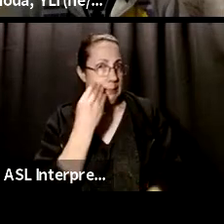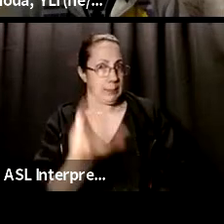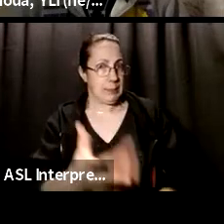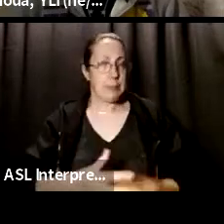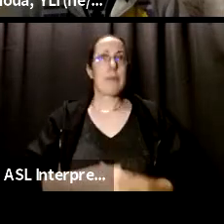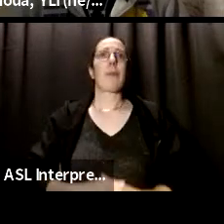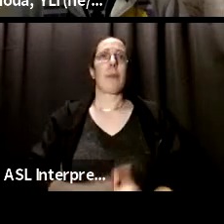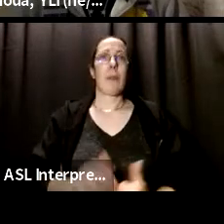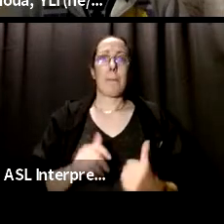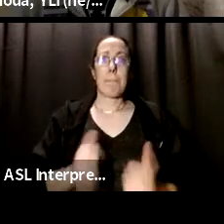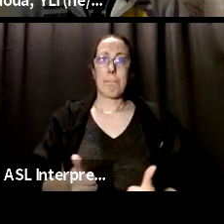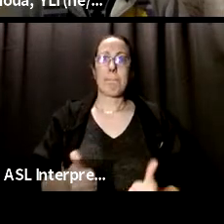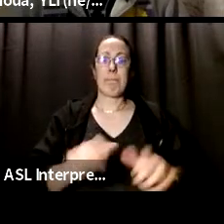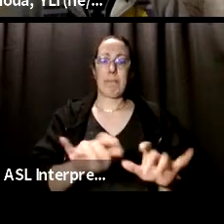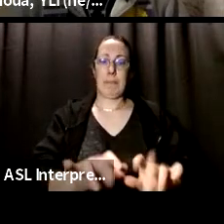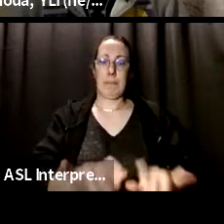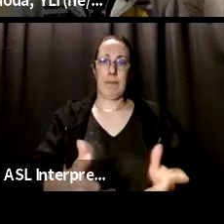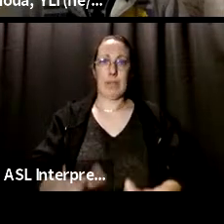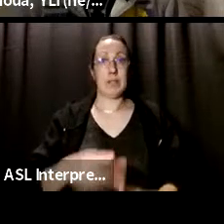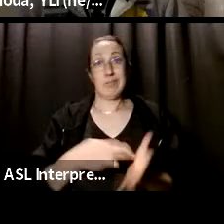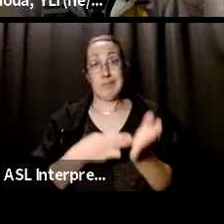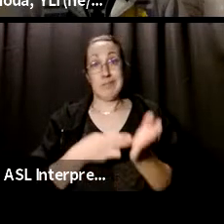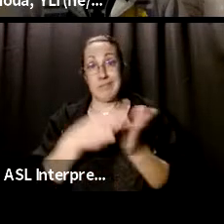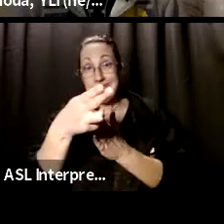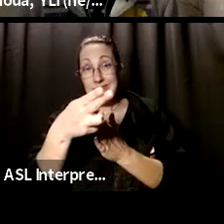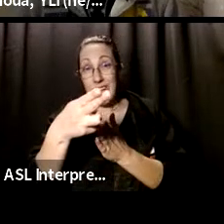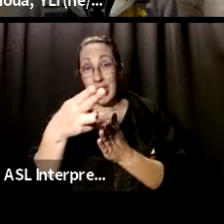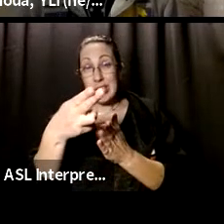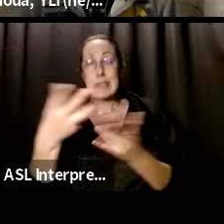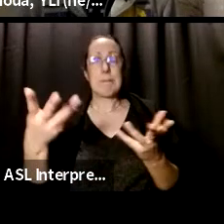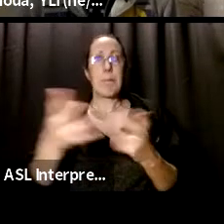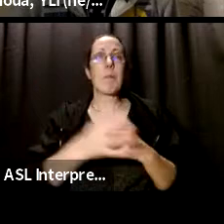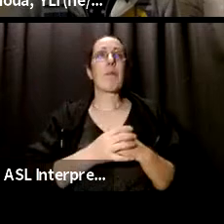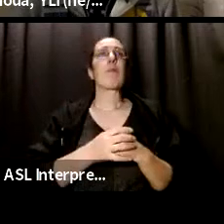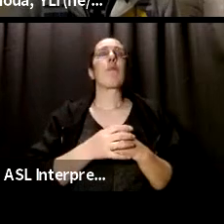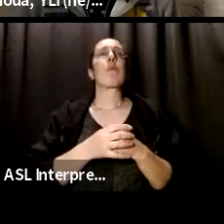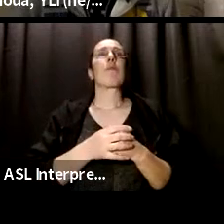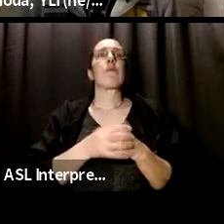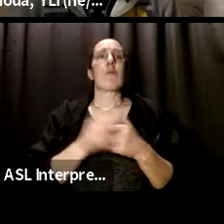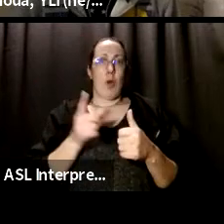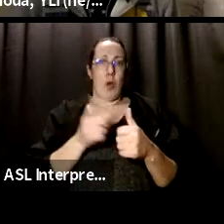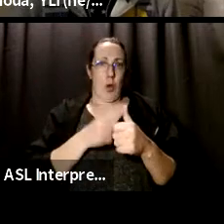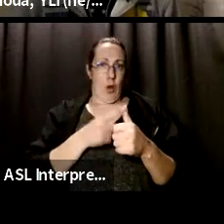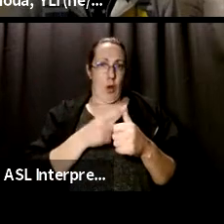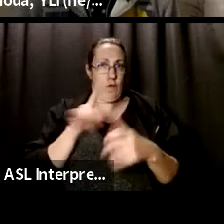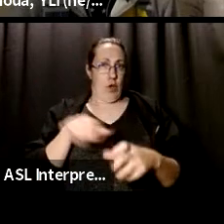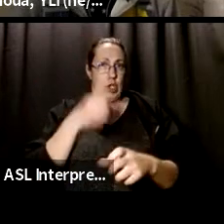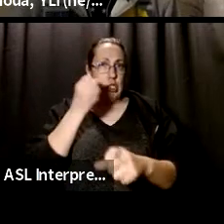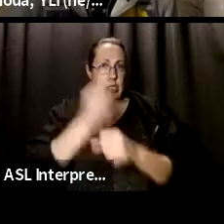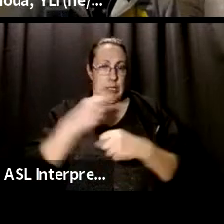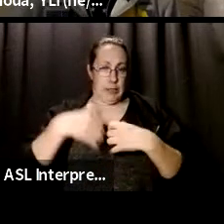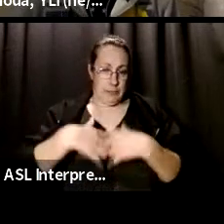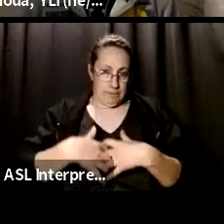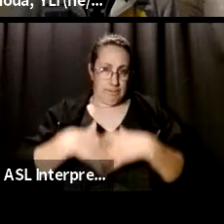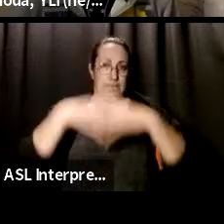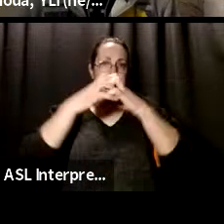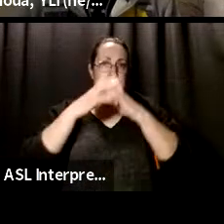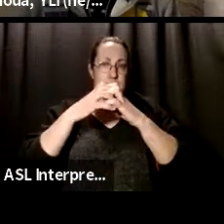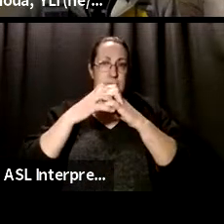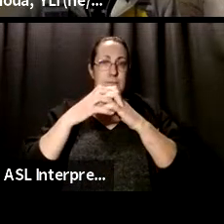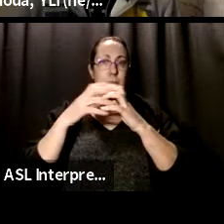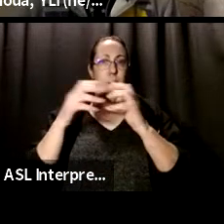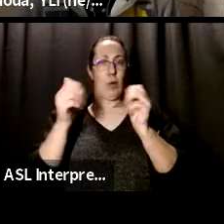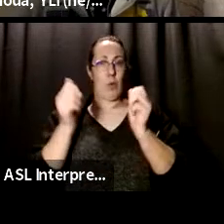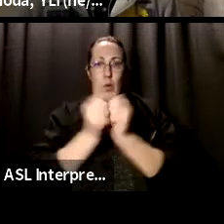Cool. So I'll be completely honest, in this first year, to get the program off the ground in this like virtual moment where we were